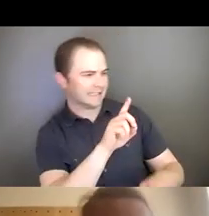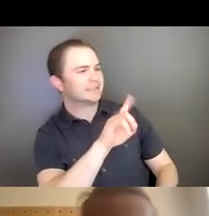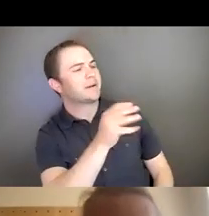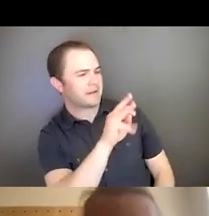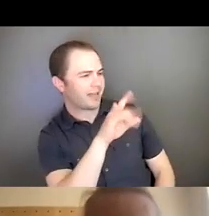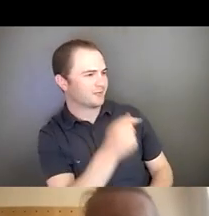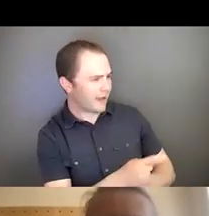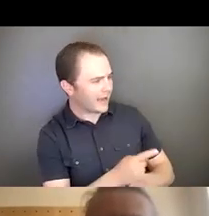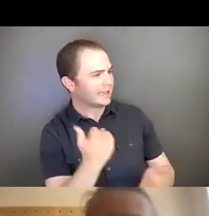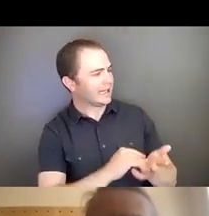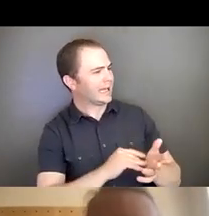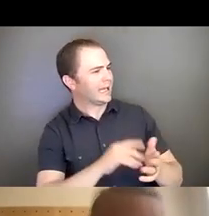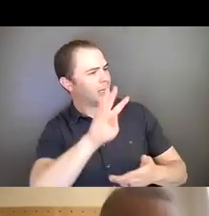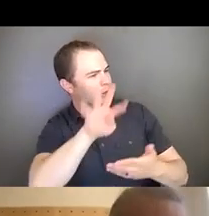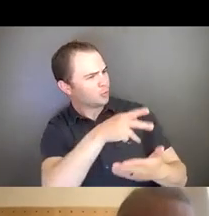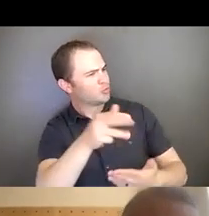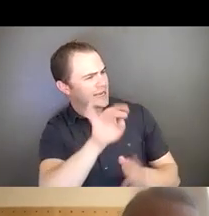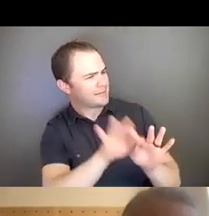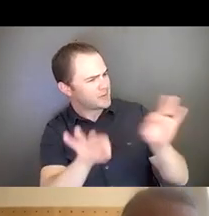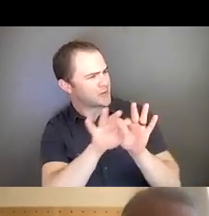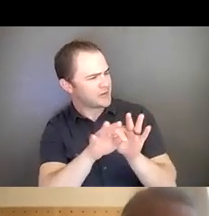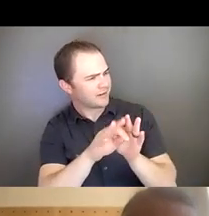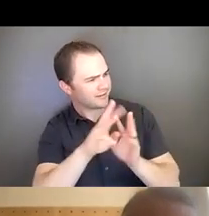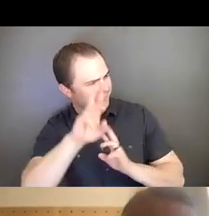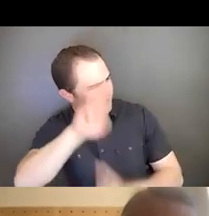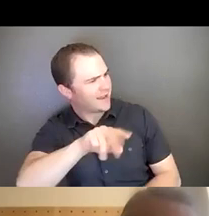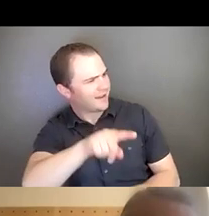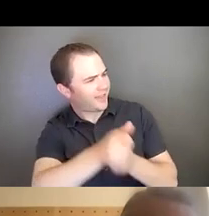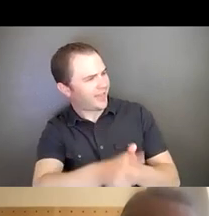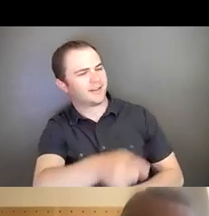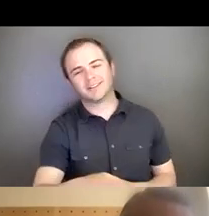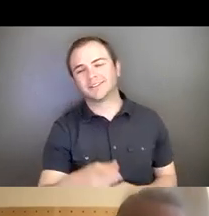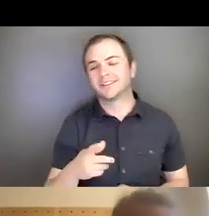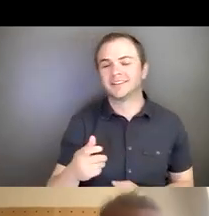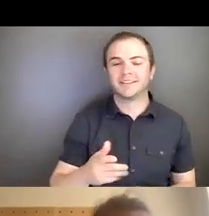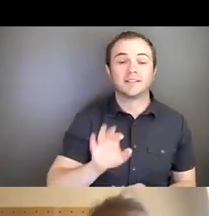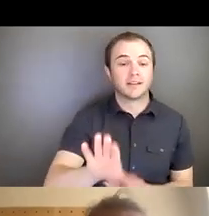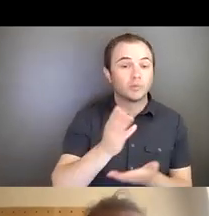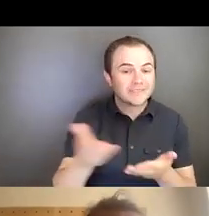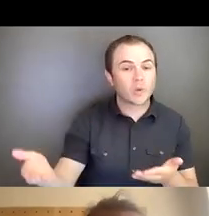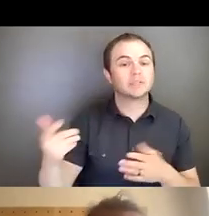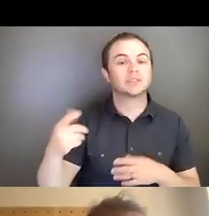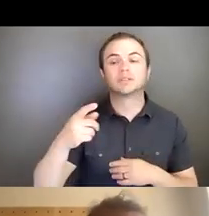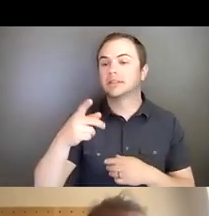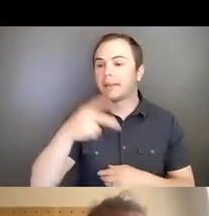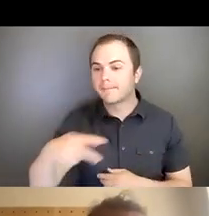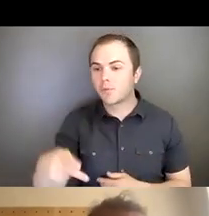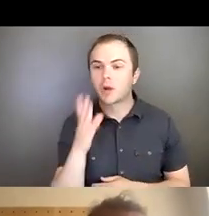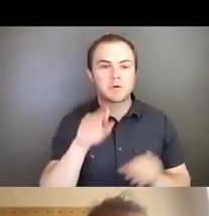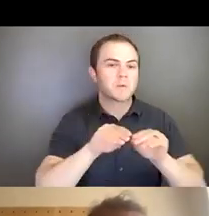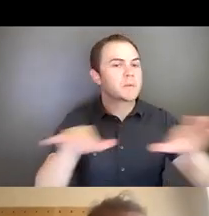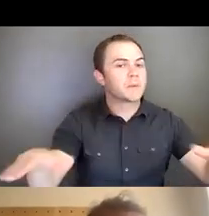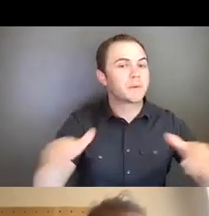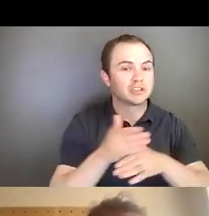the grid. We'll share resources. We'll share the PowerPoint. And all of that we'll share via email.